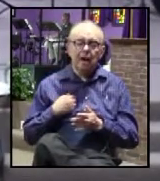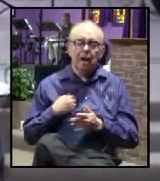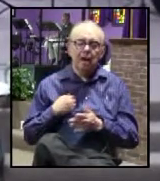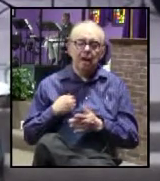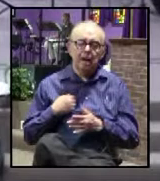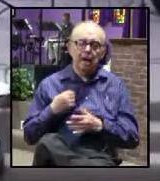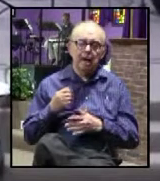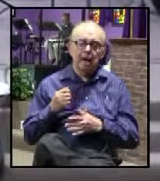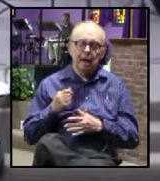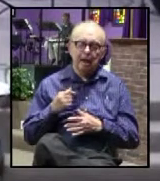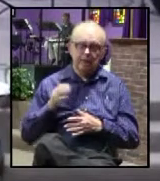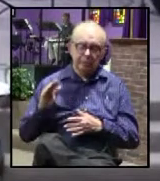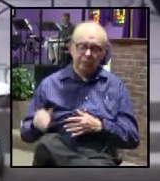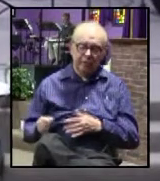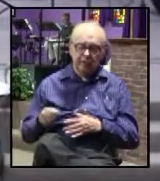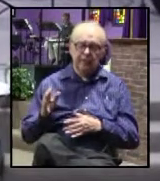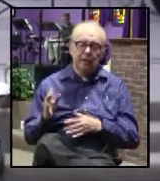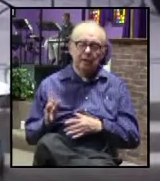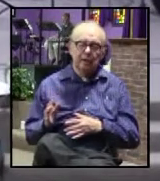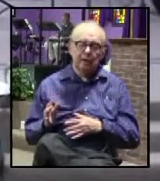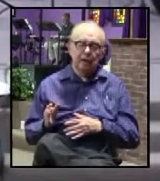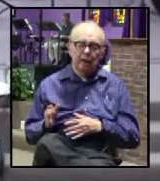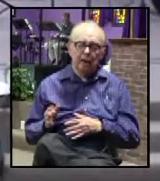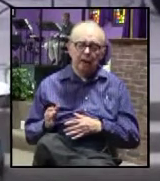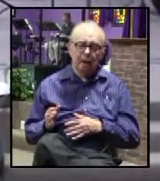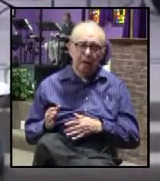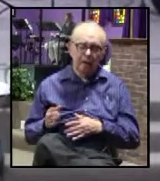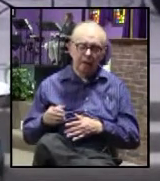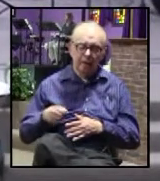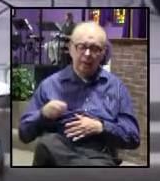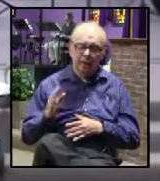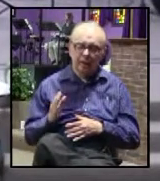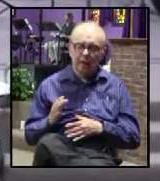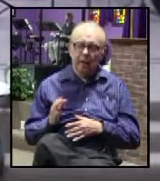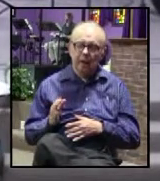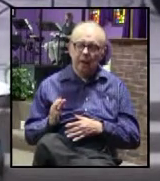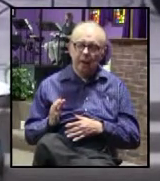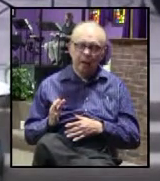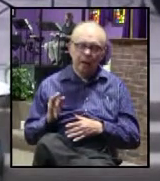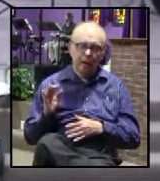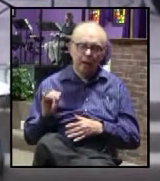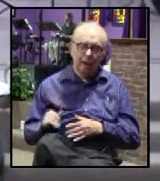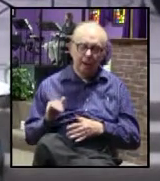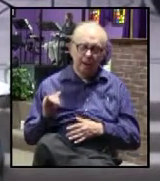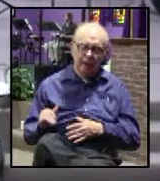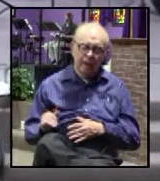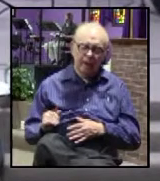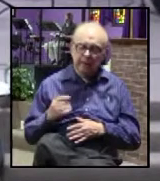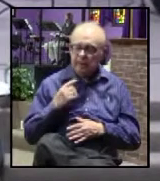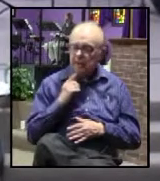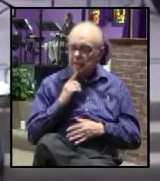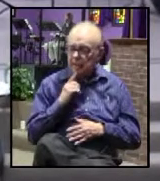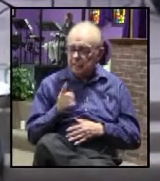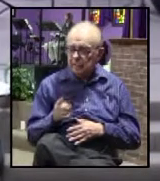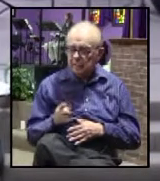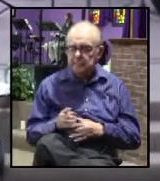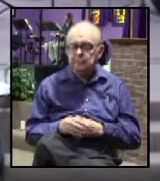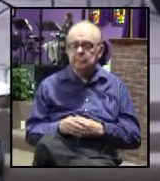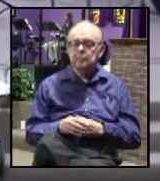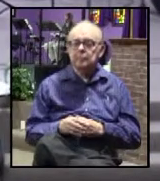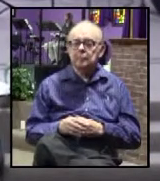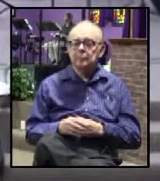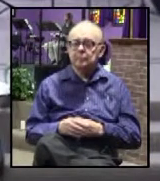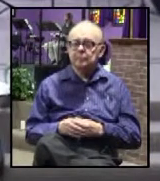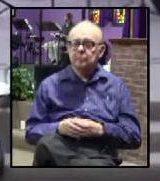God. How's that go? I'm a child of God. Yes, I am.